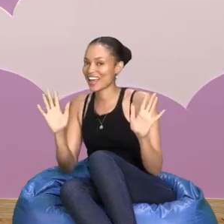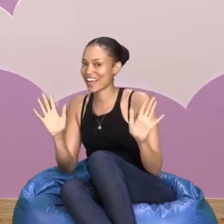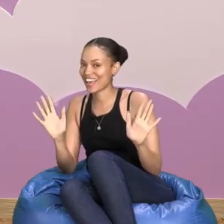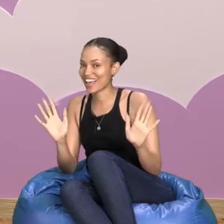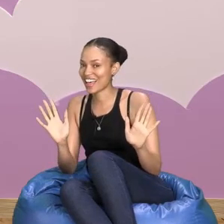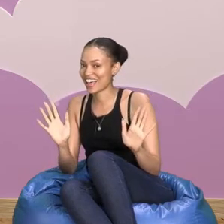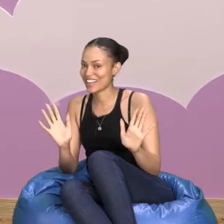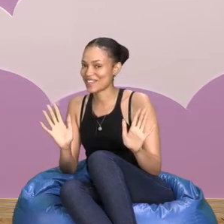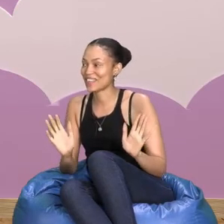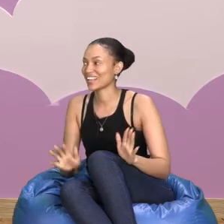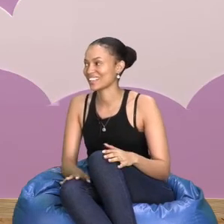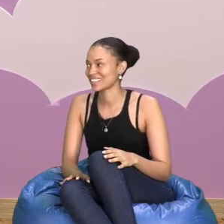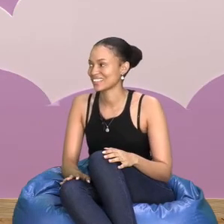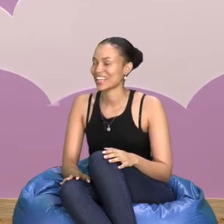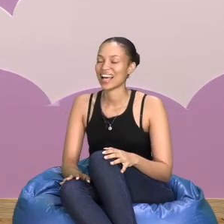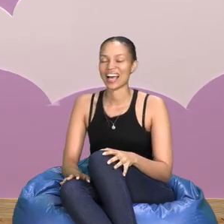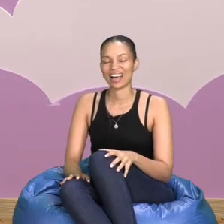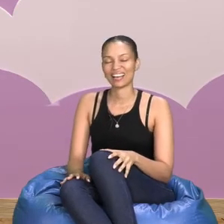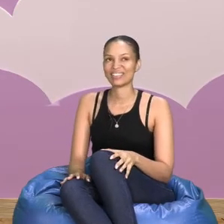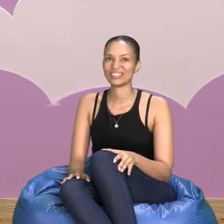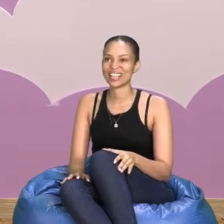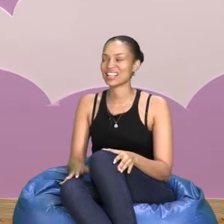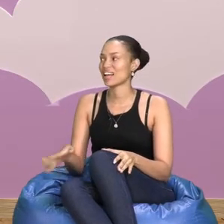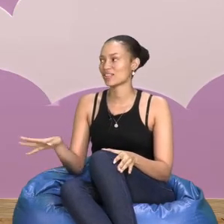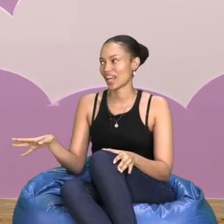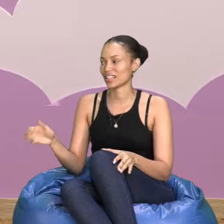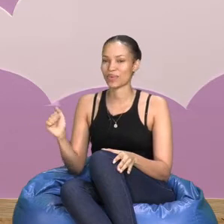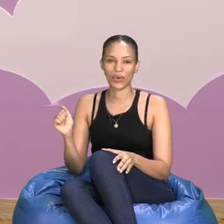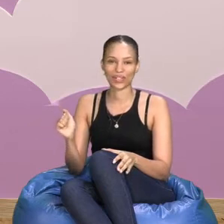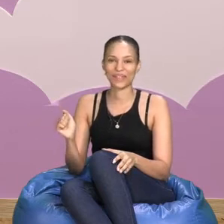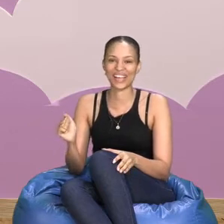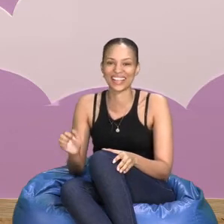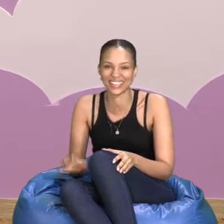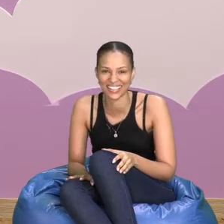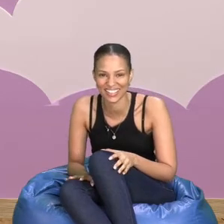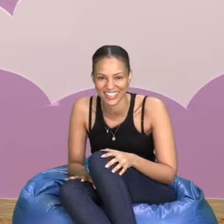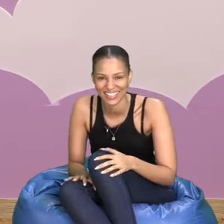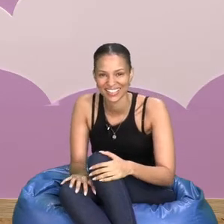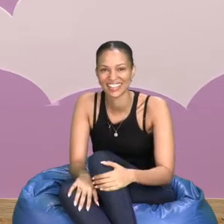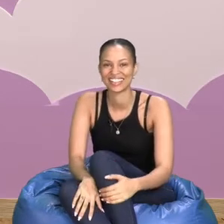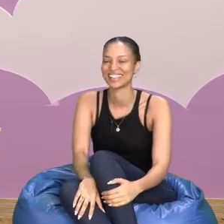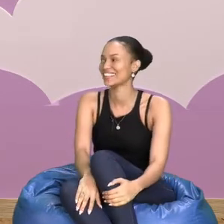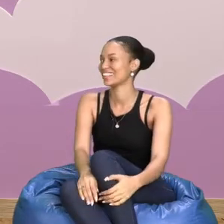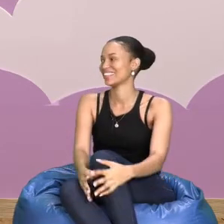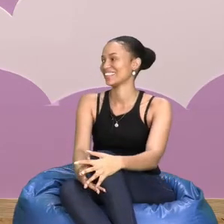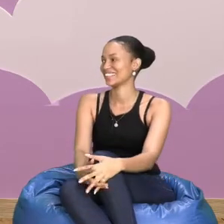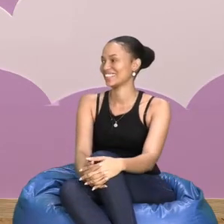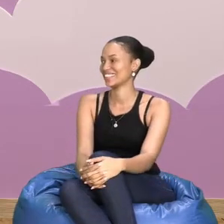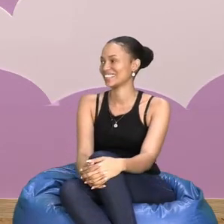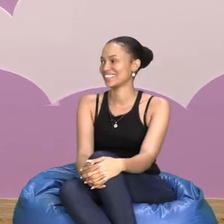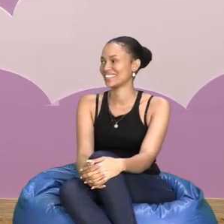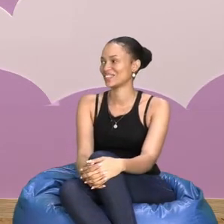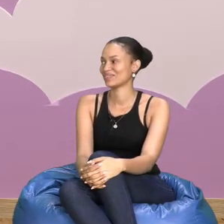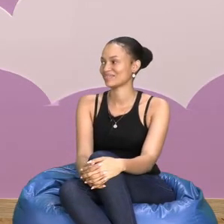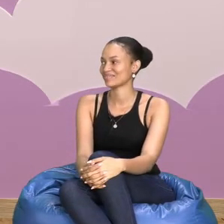autumn. I love autumn. It's a love and hate with autumn. Why would you say that? I mean, it's before